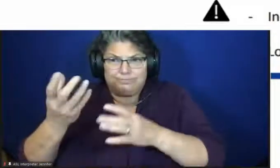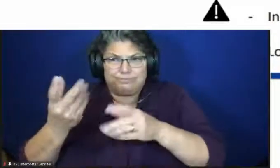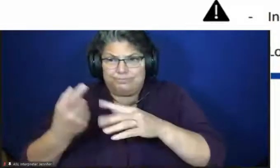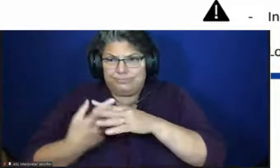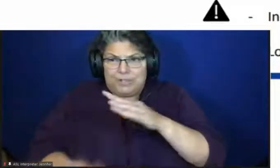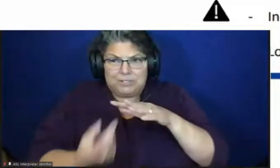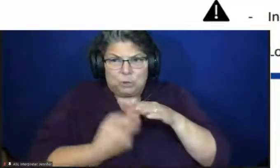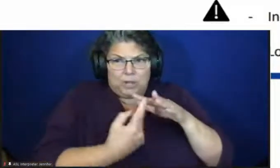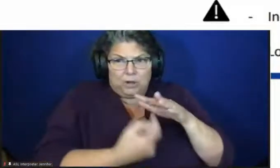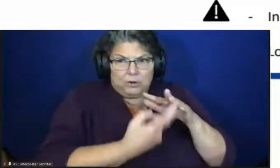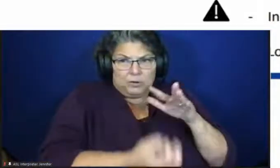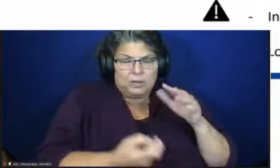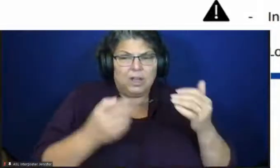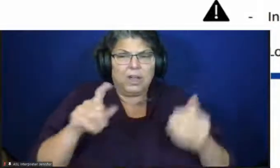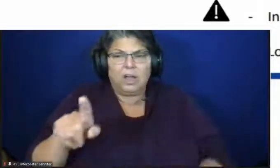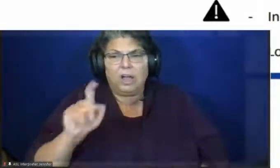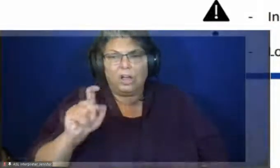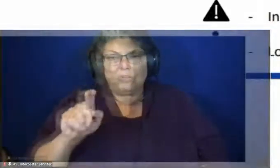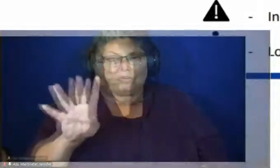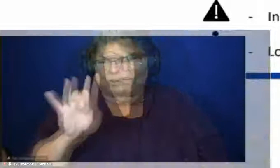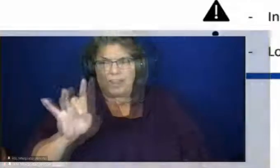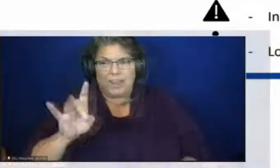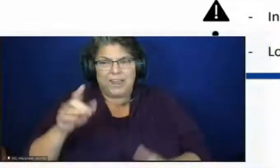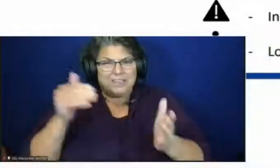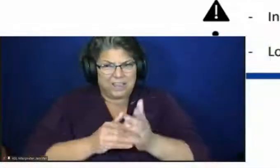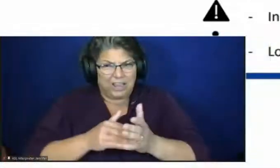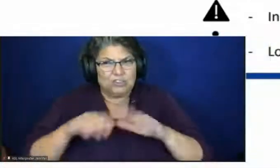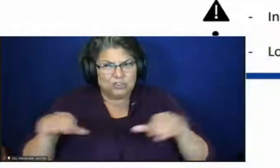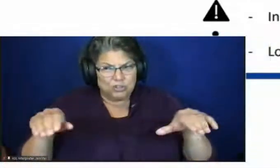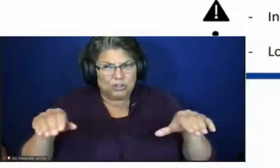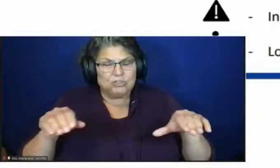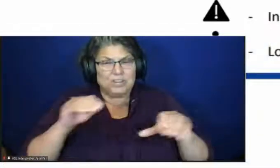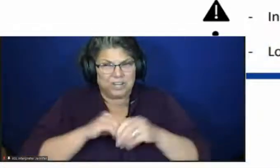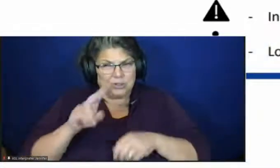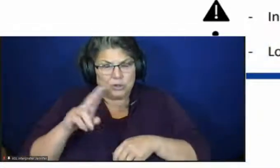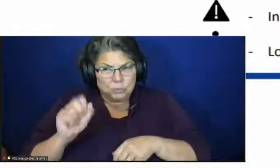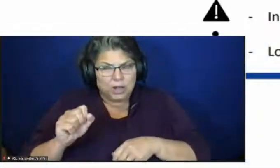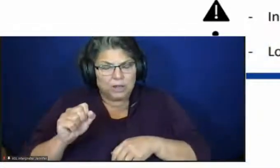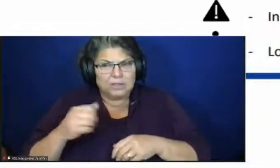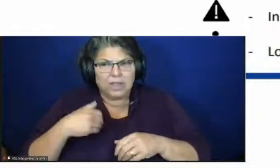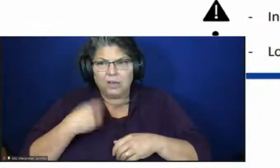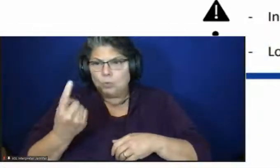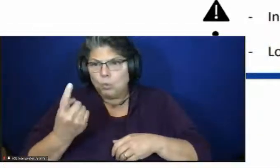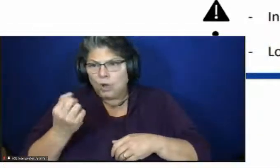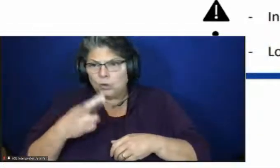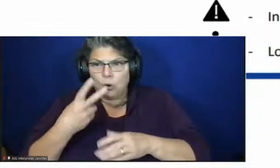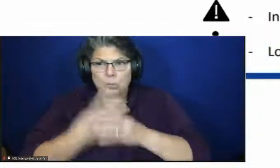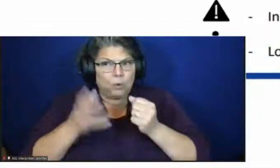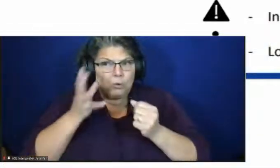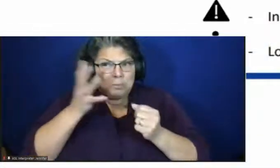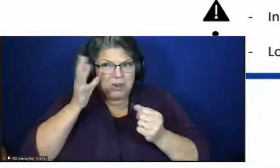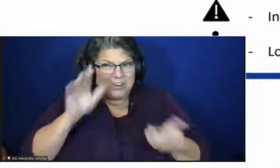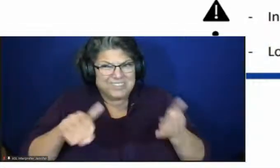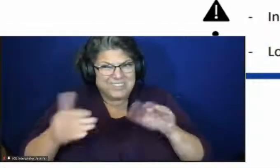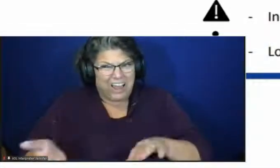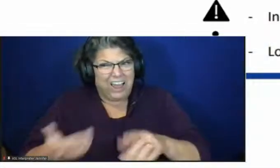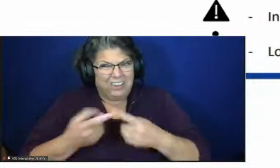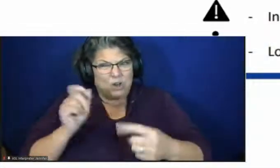over 148,000 children in the United States have lost a parent due to COVID in the last year. There's